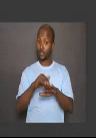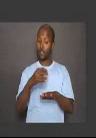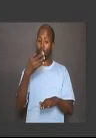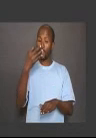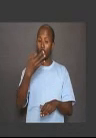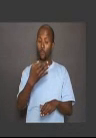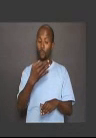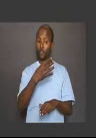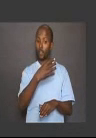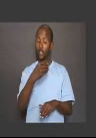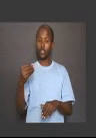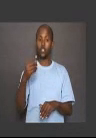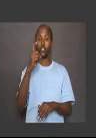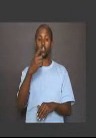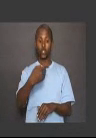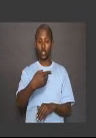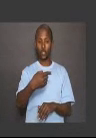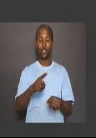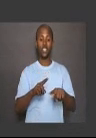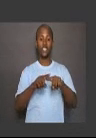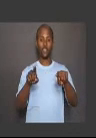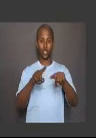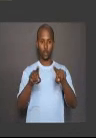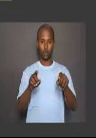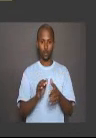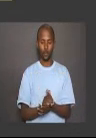f and g are differentiable.